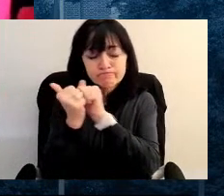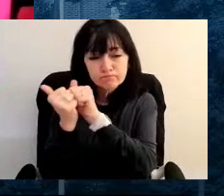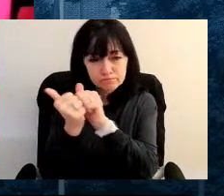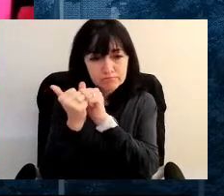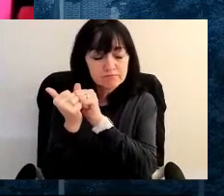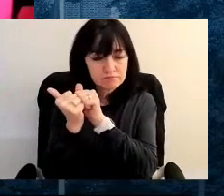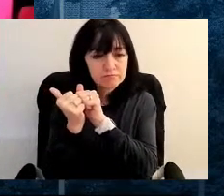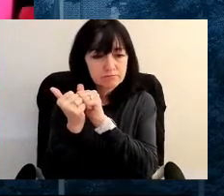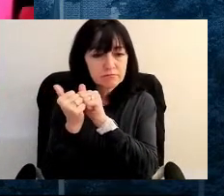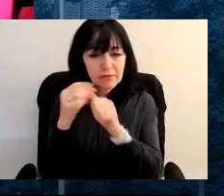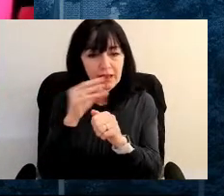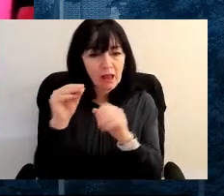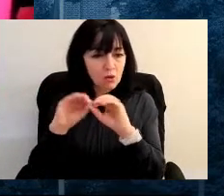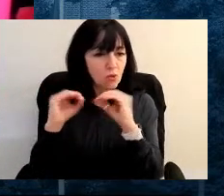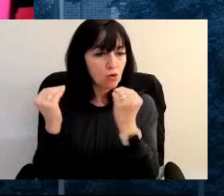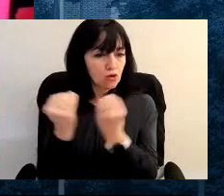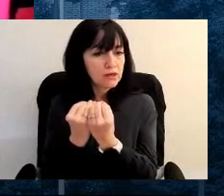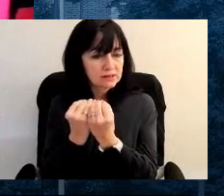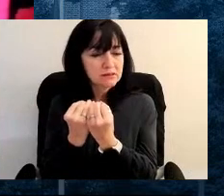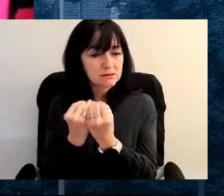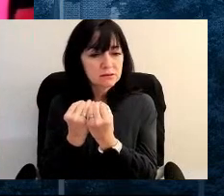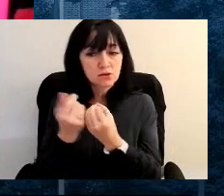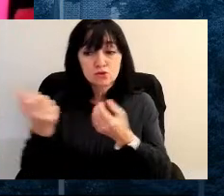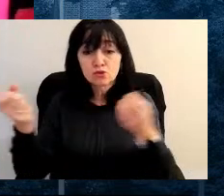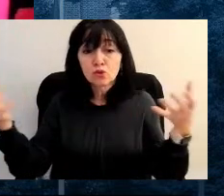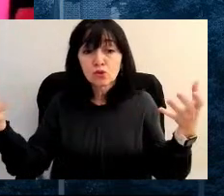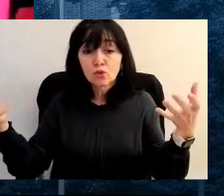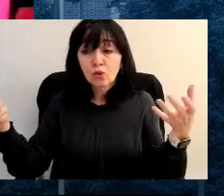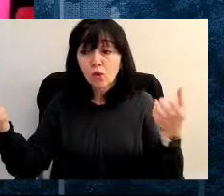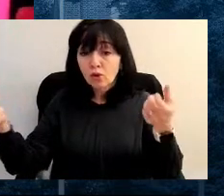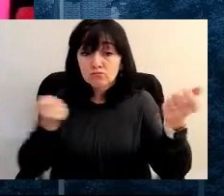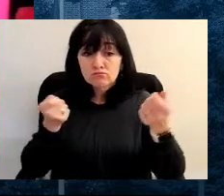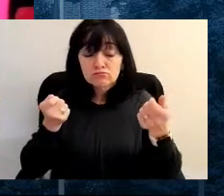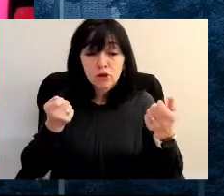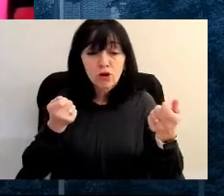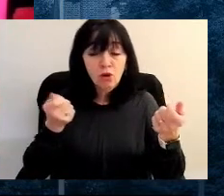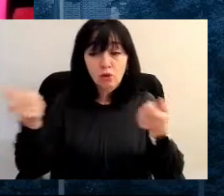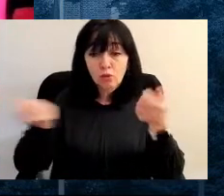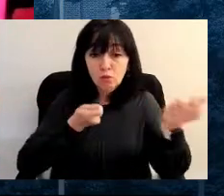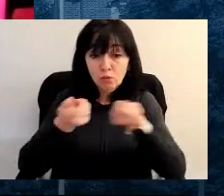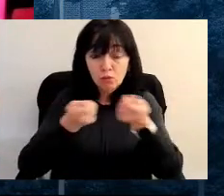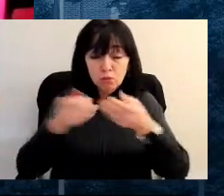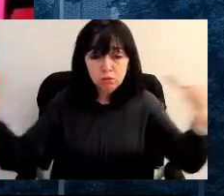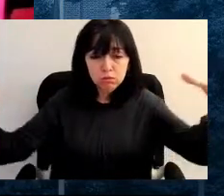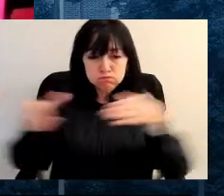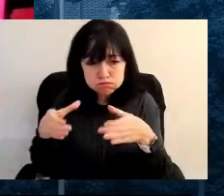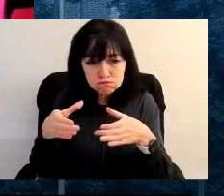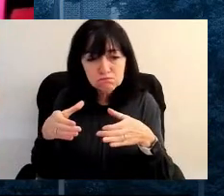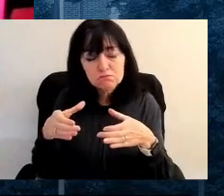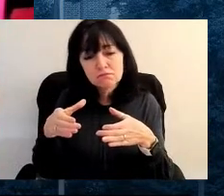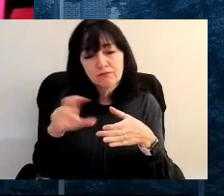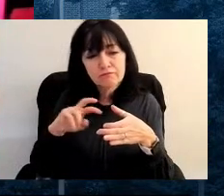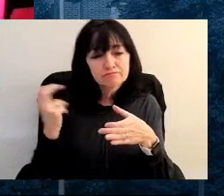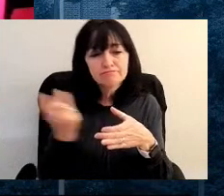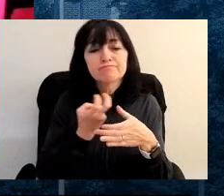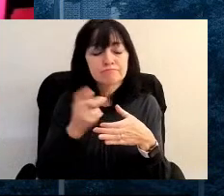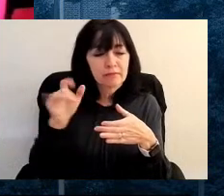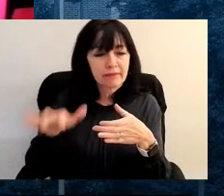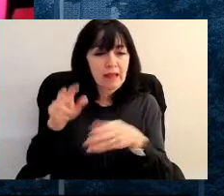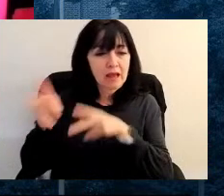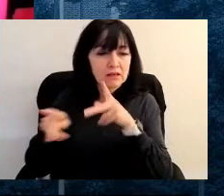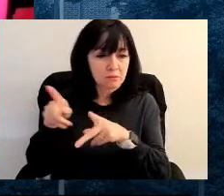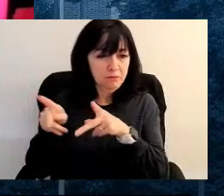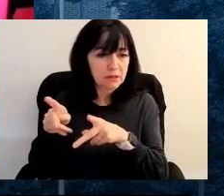people to pull this committee work together. And that work has been going on now for a little more than